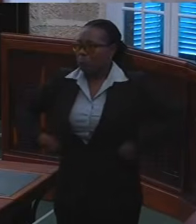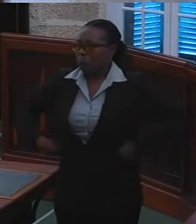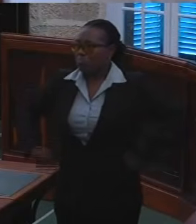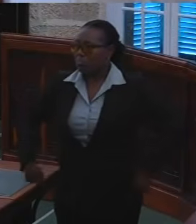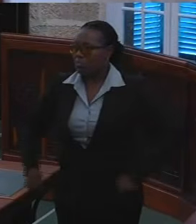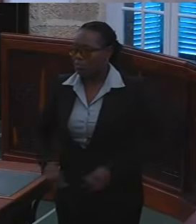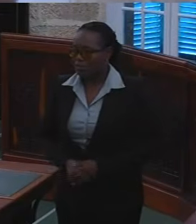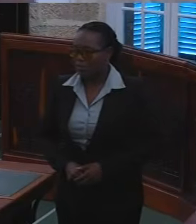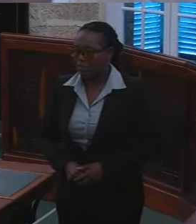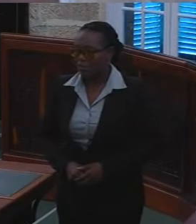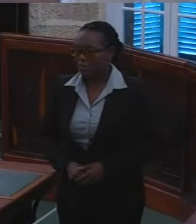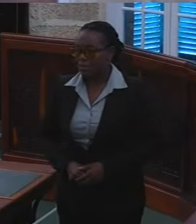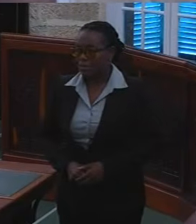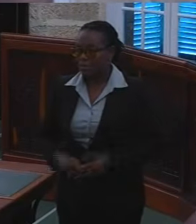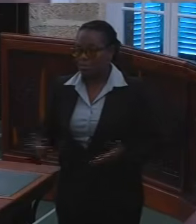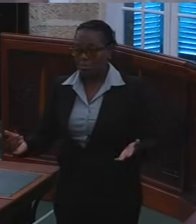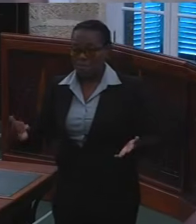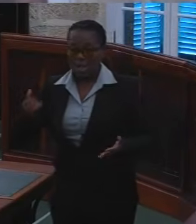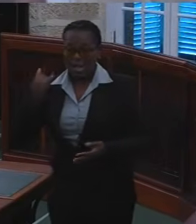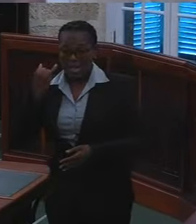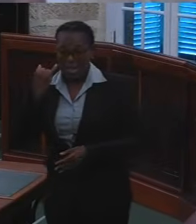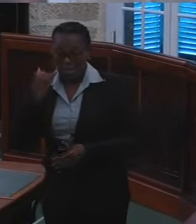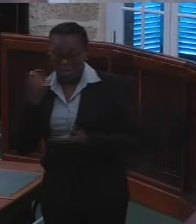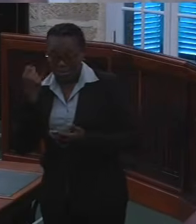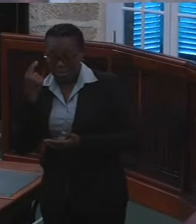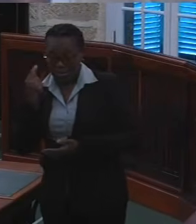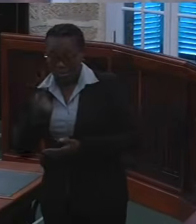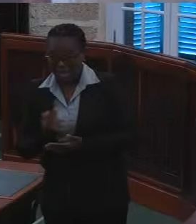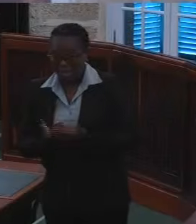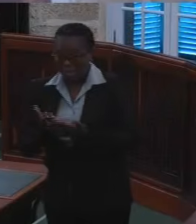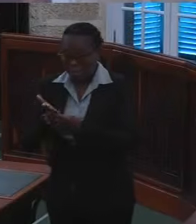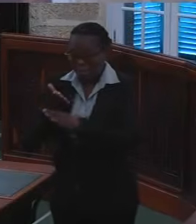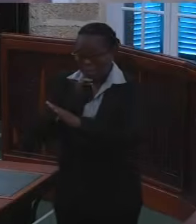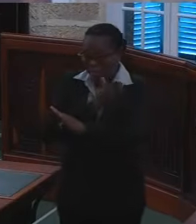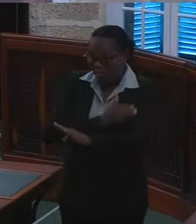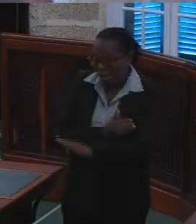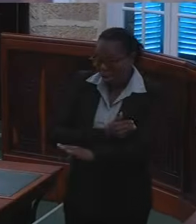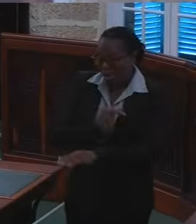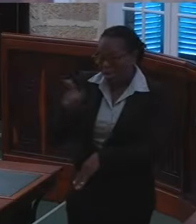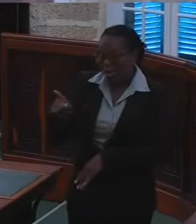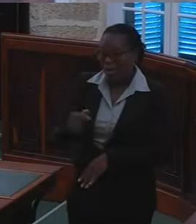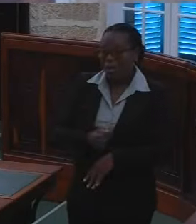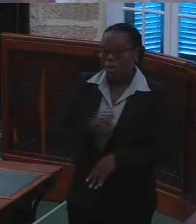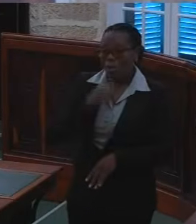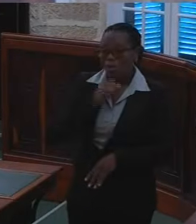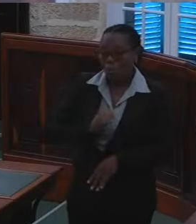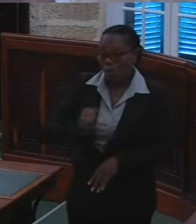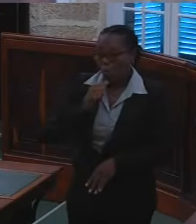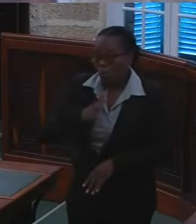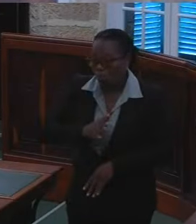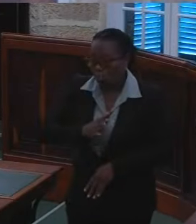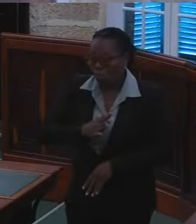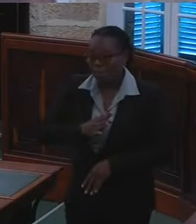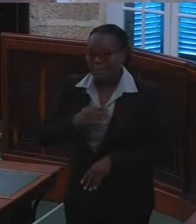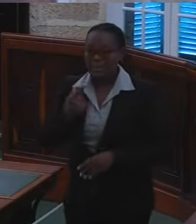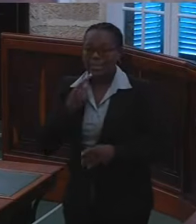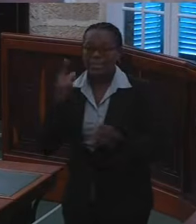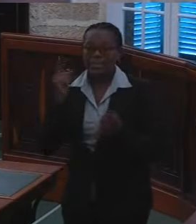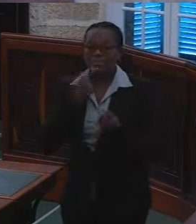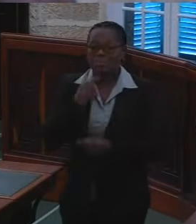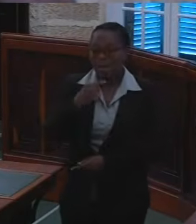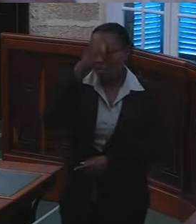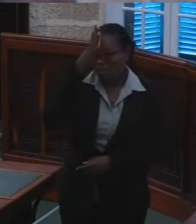old lady laying get to mommy or daddy before you, your pants will get pulled down with licks. That was the